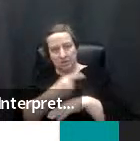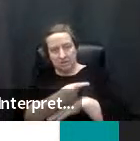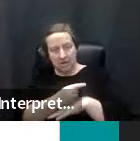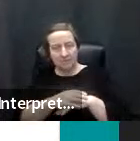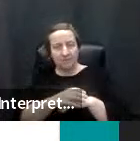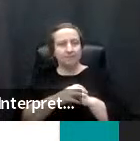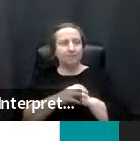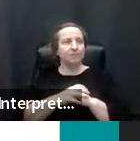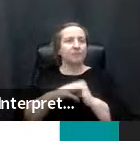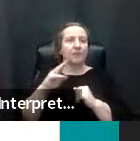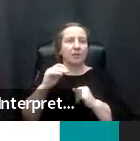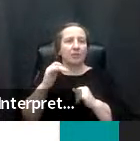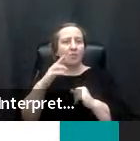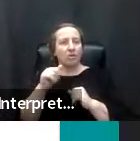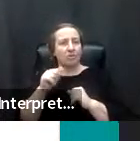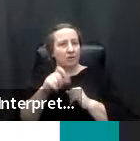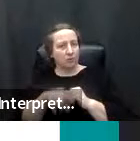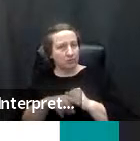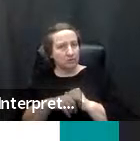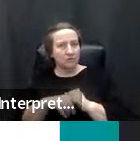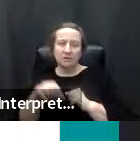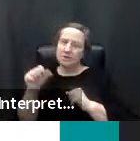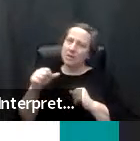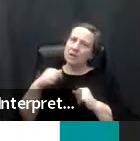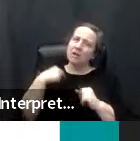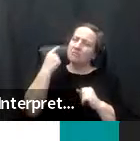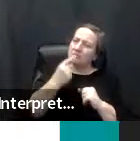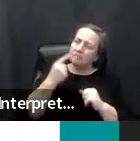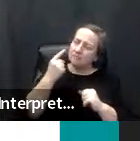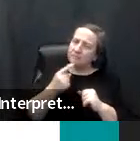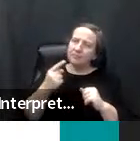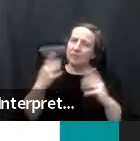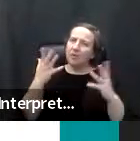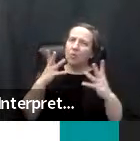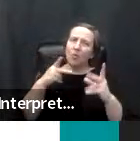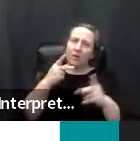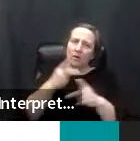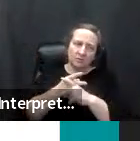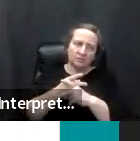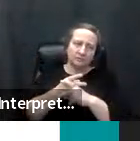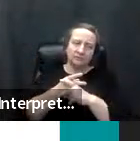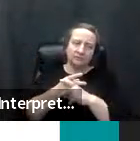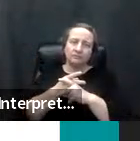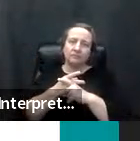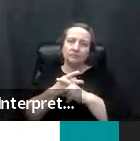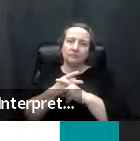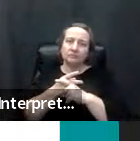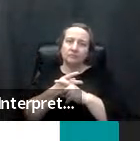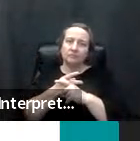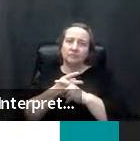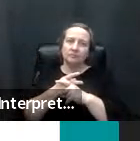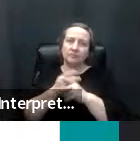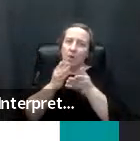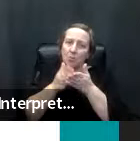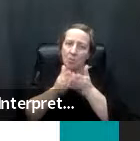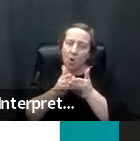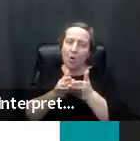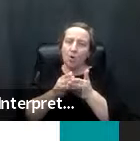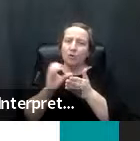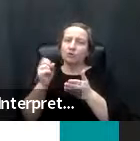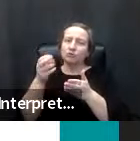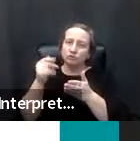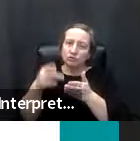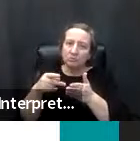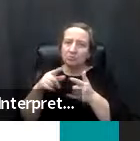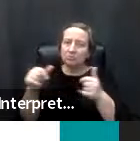Looks like Martha's got a question. Yeah, I was wondering what kind of boats or ships. I